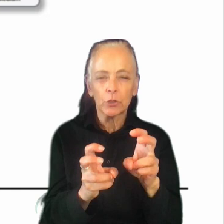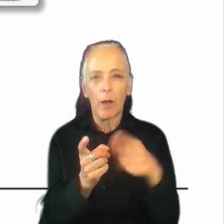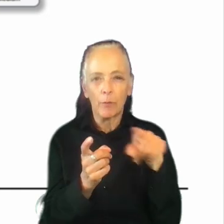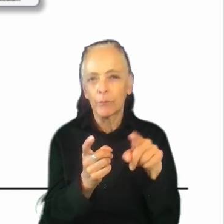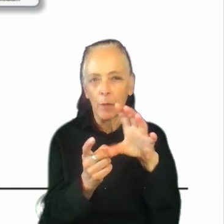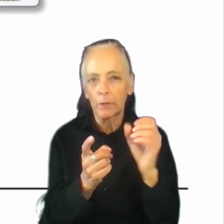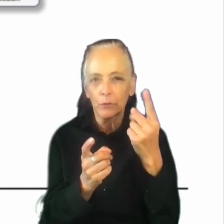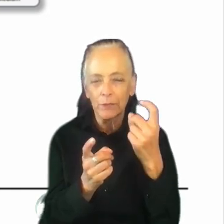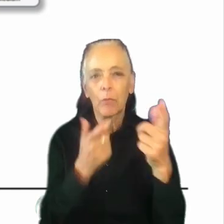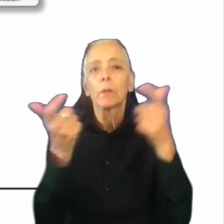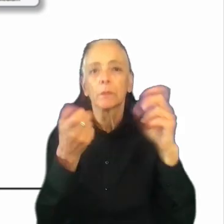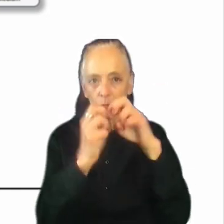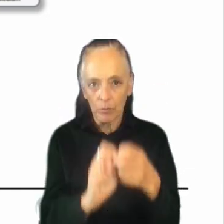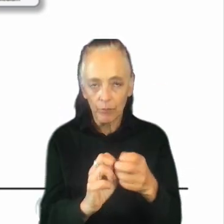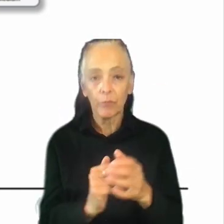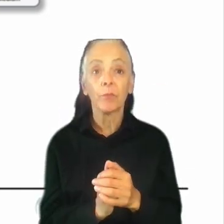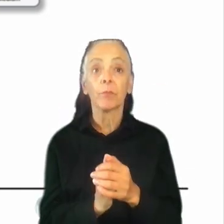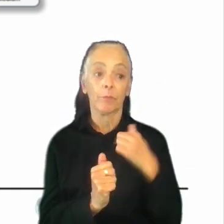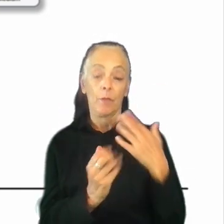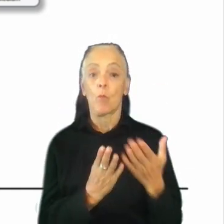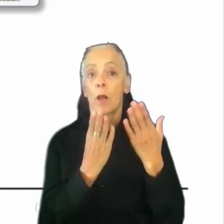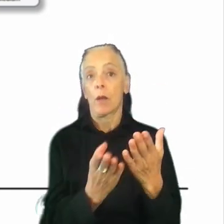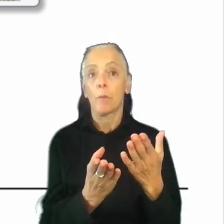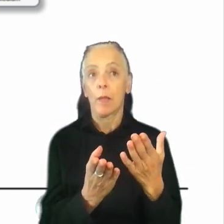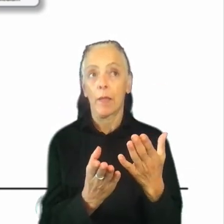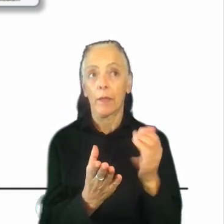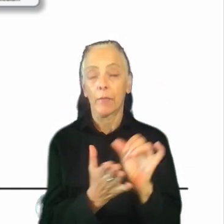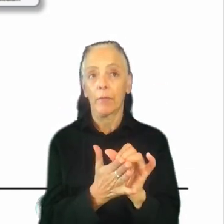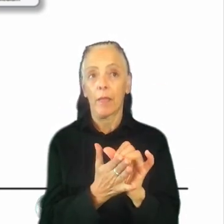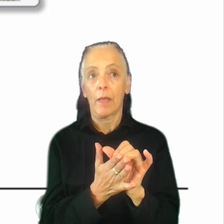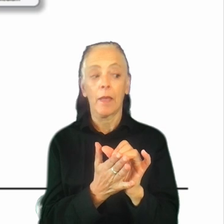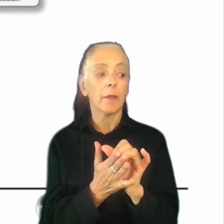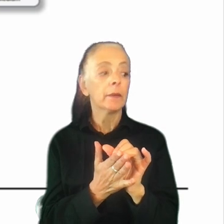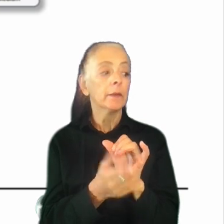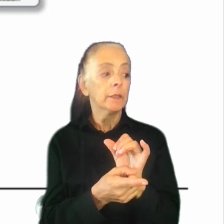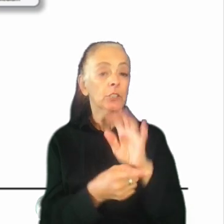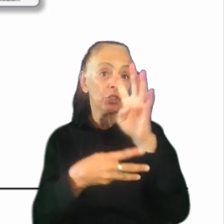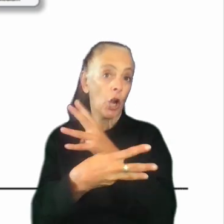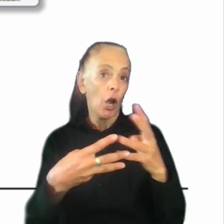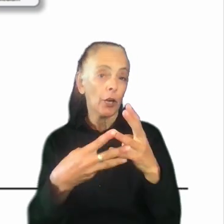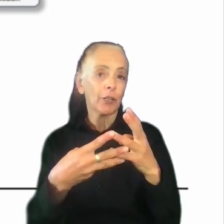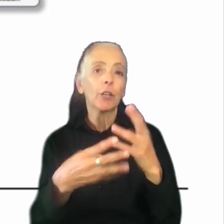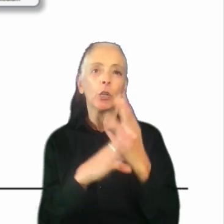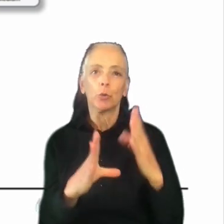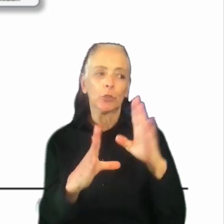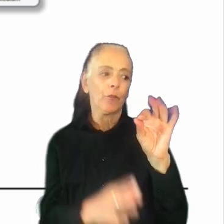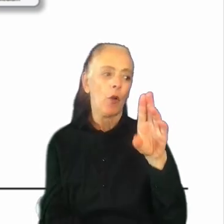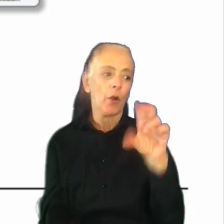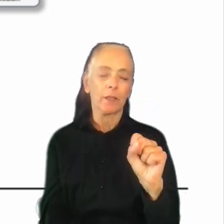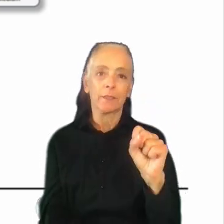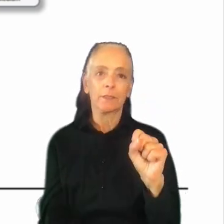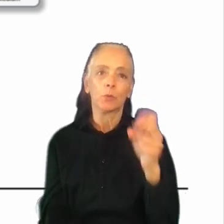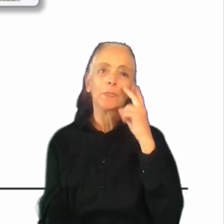problems i always recommend this chart which is by user focus as a quick way of thinking about how to prioritize